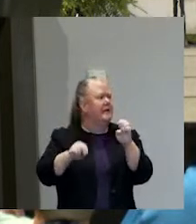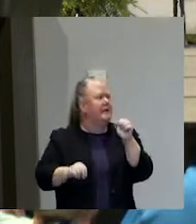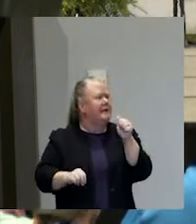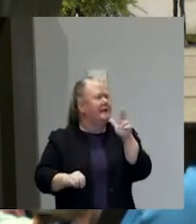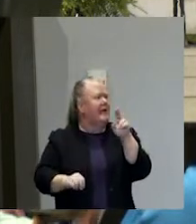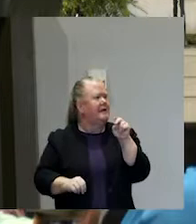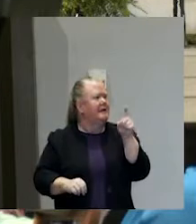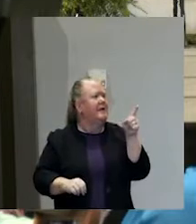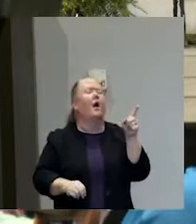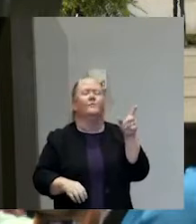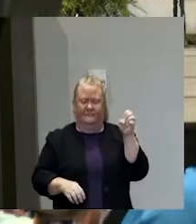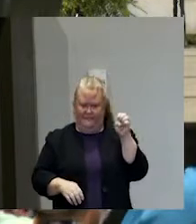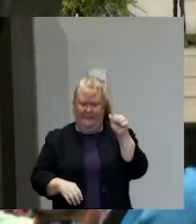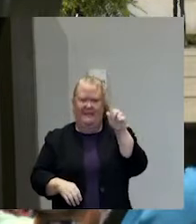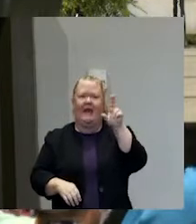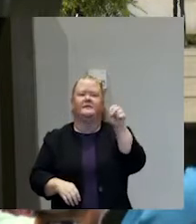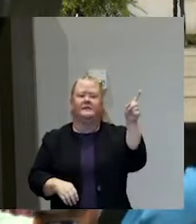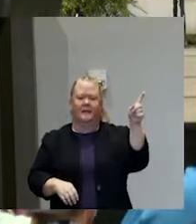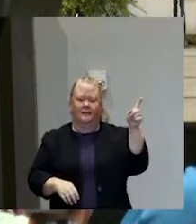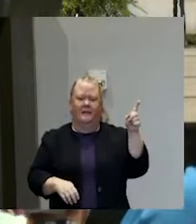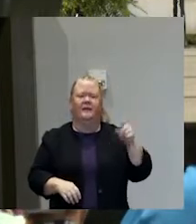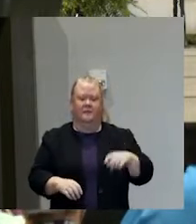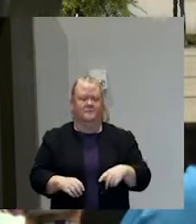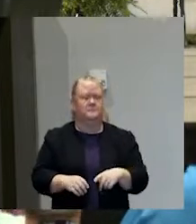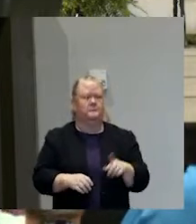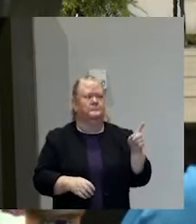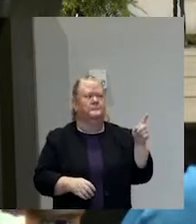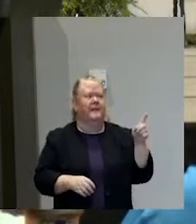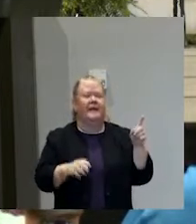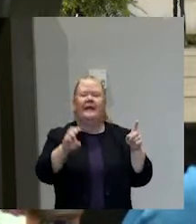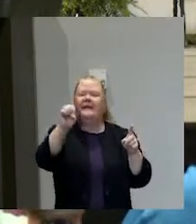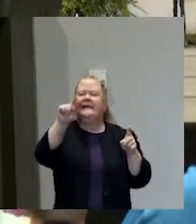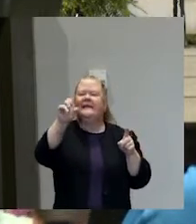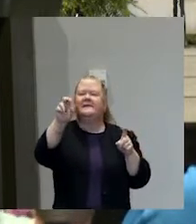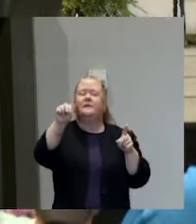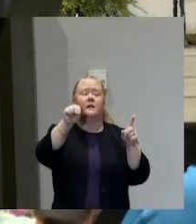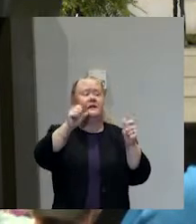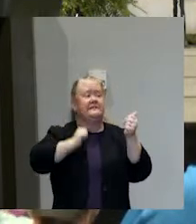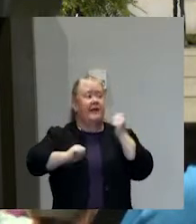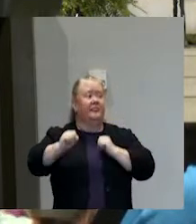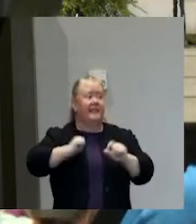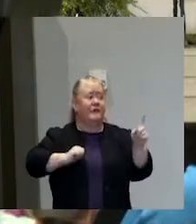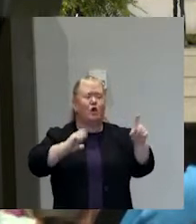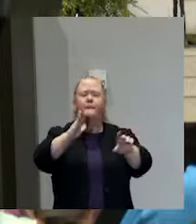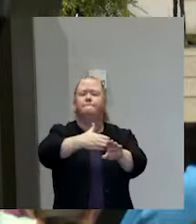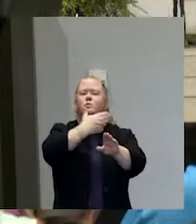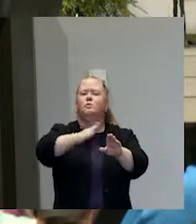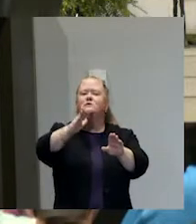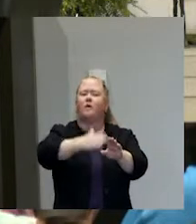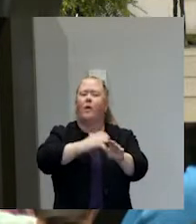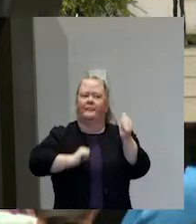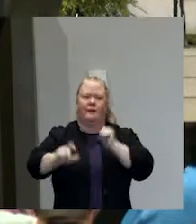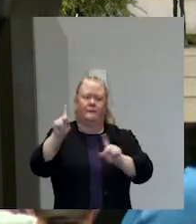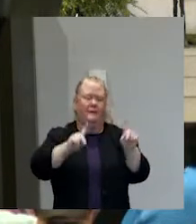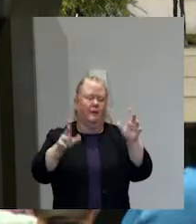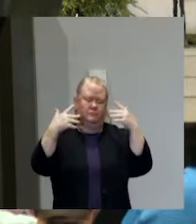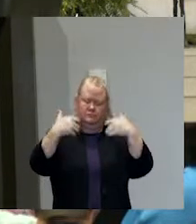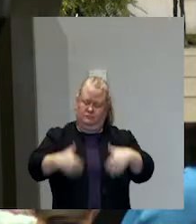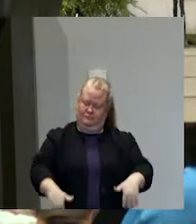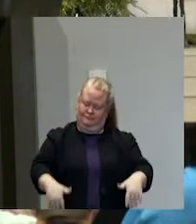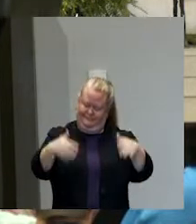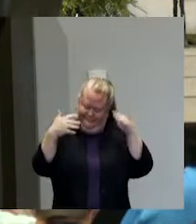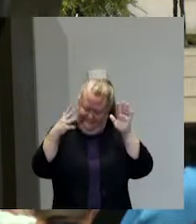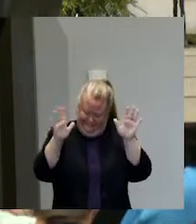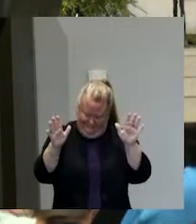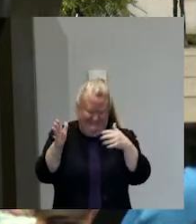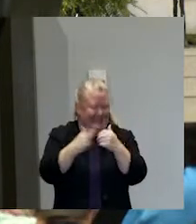he is. Ian. Musicals. Yeah. Yeah, he did Grease recently and is in theater, and it's just theater people. It's just, you know, even if that's not what